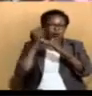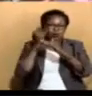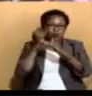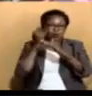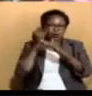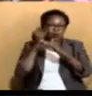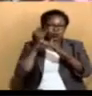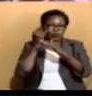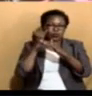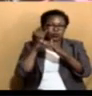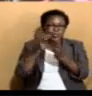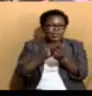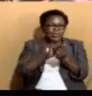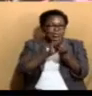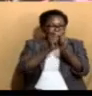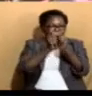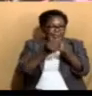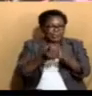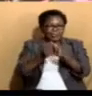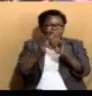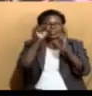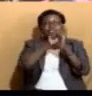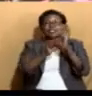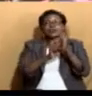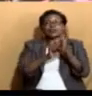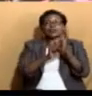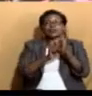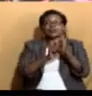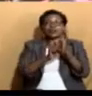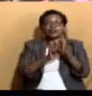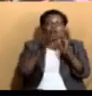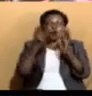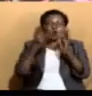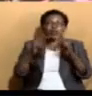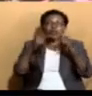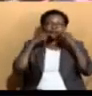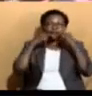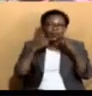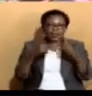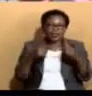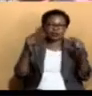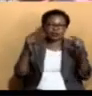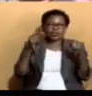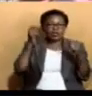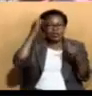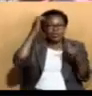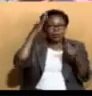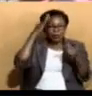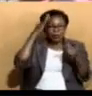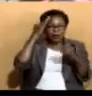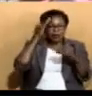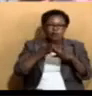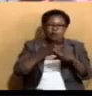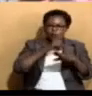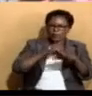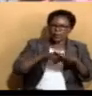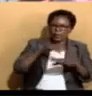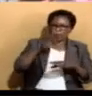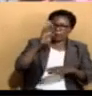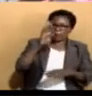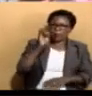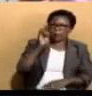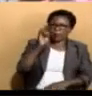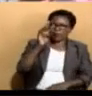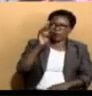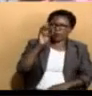REM alters the subject matter of the declaration. Remember this: from when the Biwott case